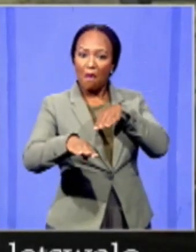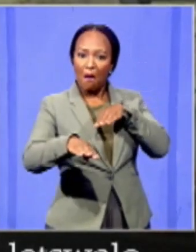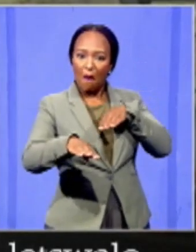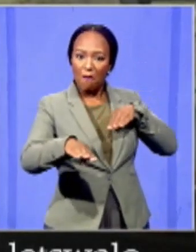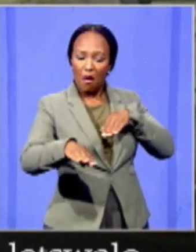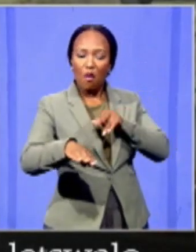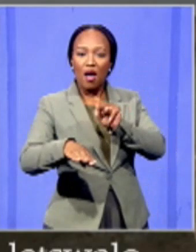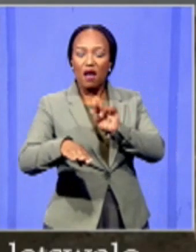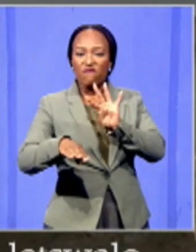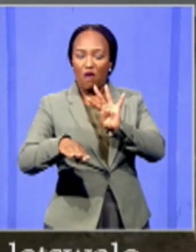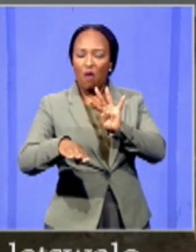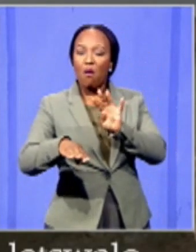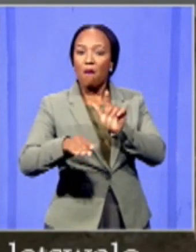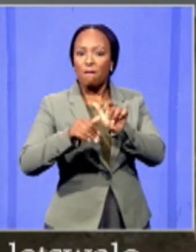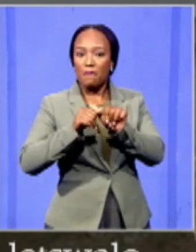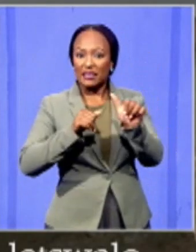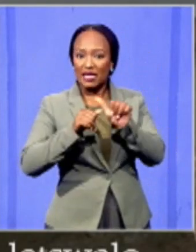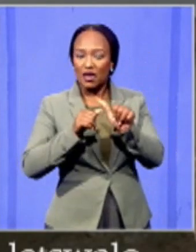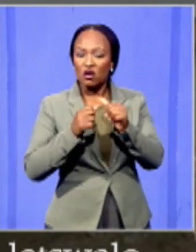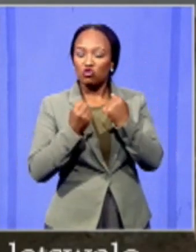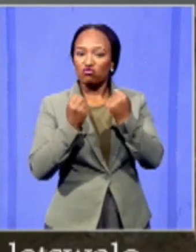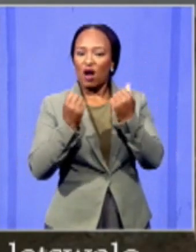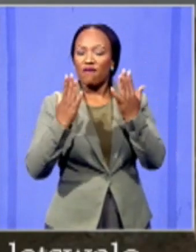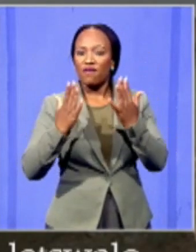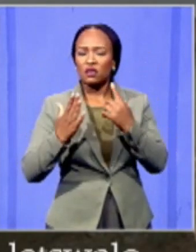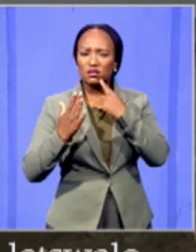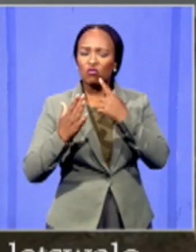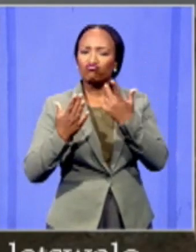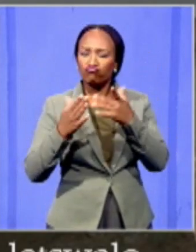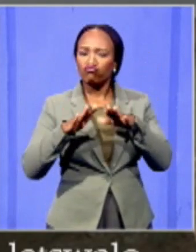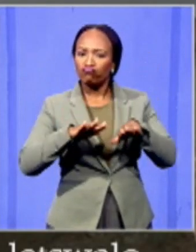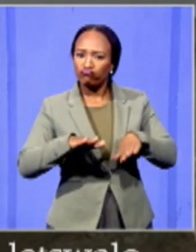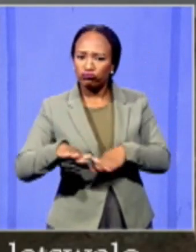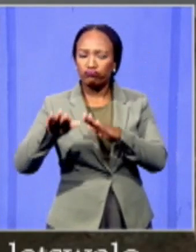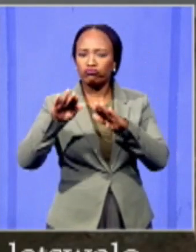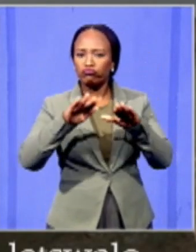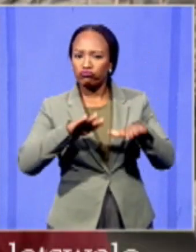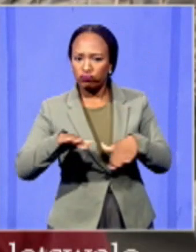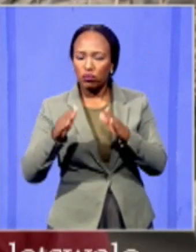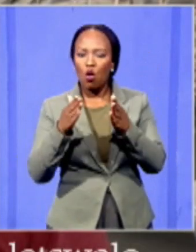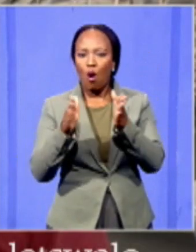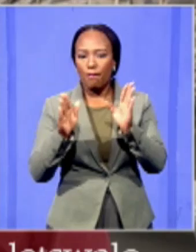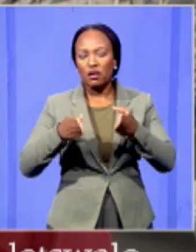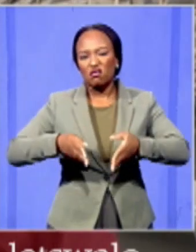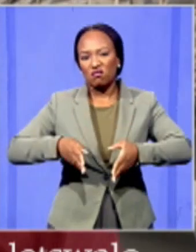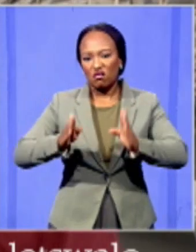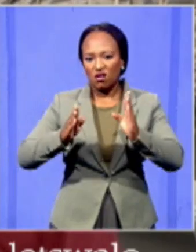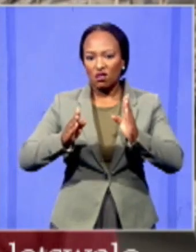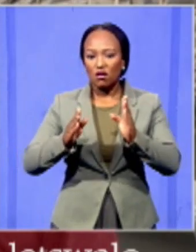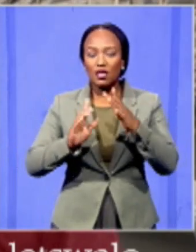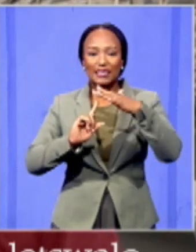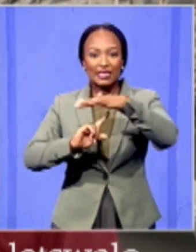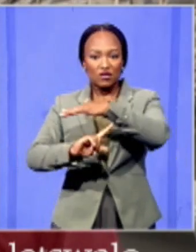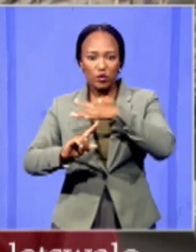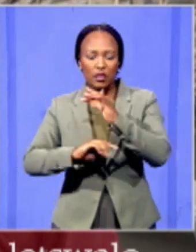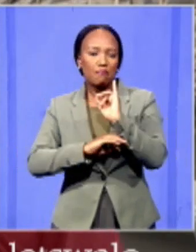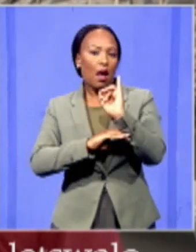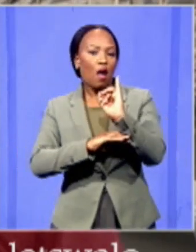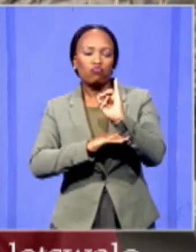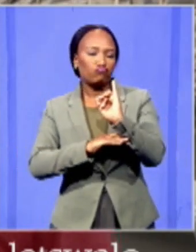N4. Baotledi ba dilori ba re ditsela di bulegile go leba ka Maputo. For now, the situation is not bad because they say